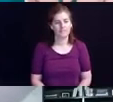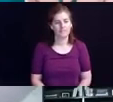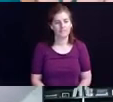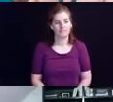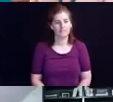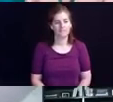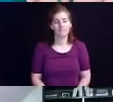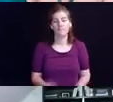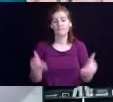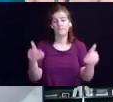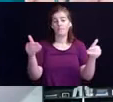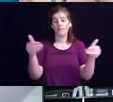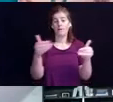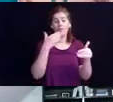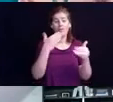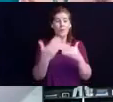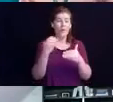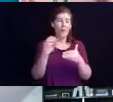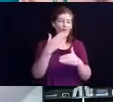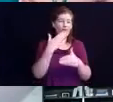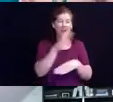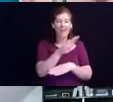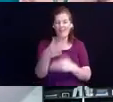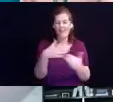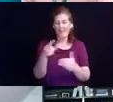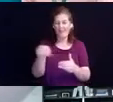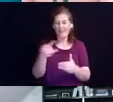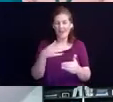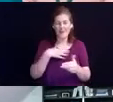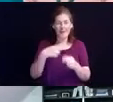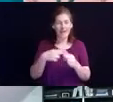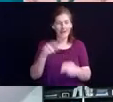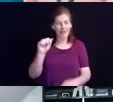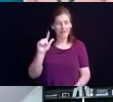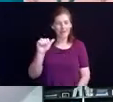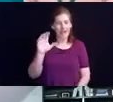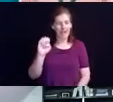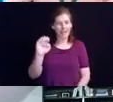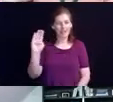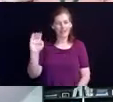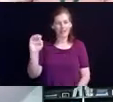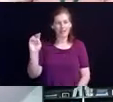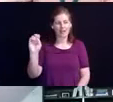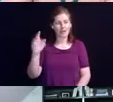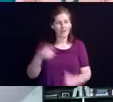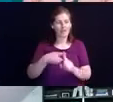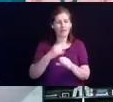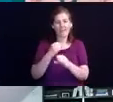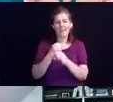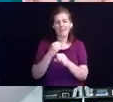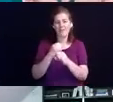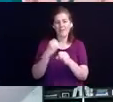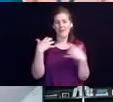Well, good morning or good afternoon, wherever you are. My name is Alice Bonner, and I'm from the Institute for Healthcare